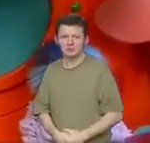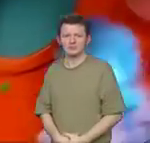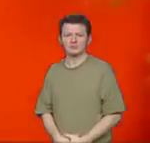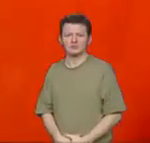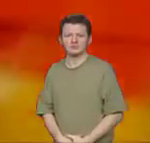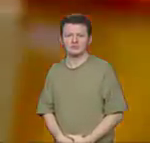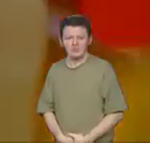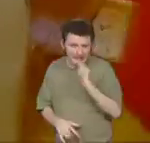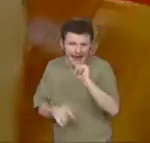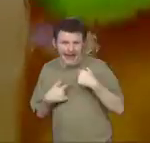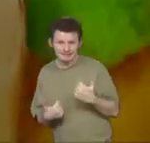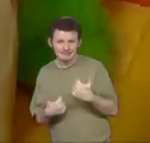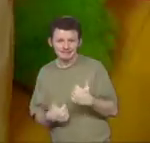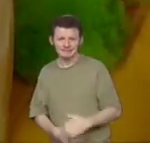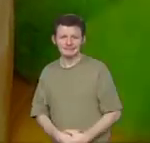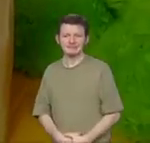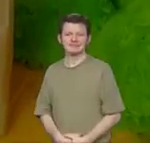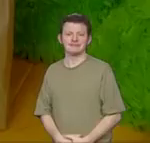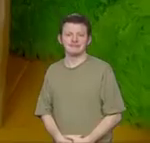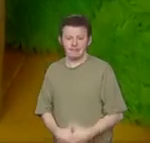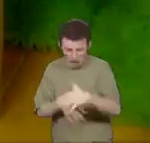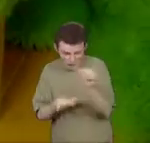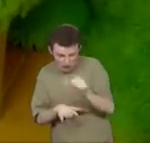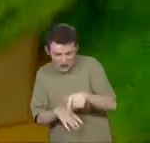Yay! It's here!